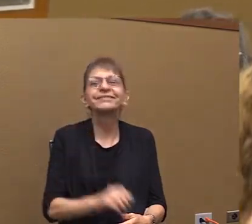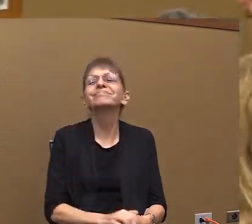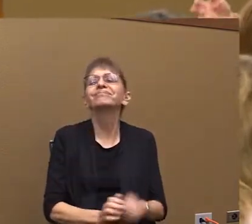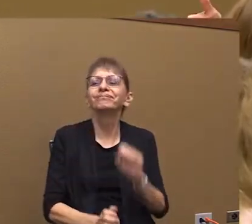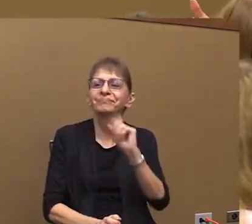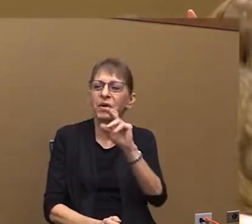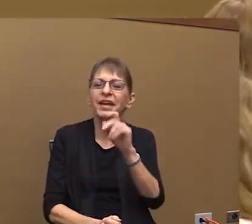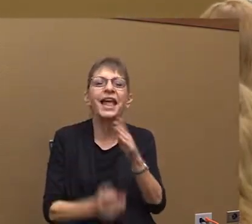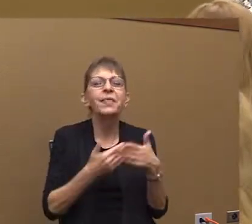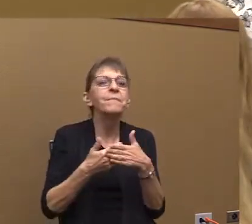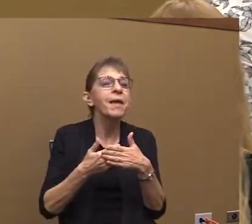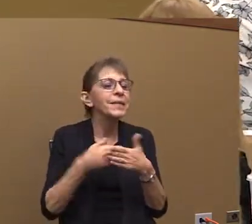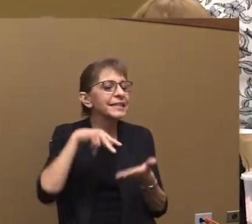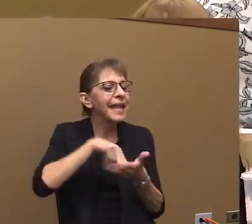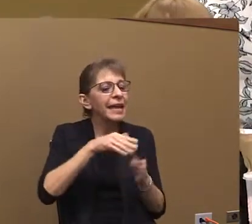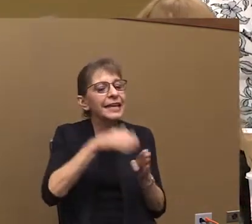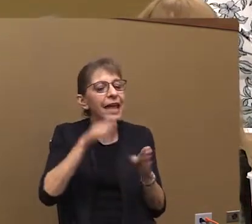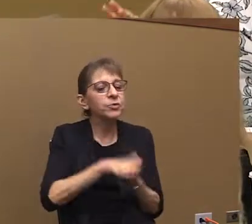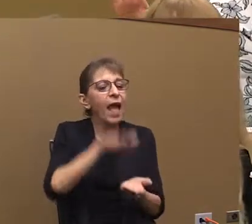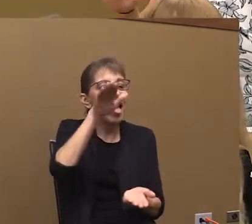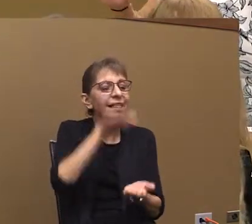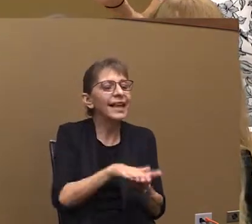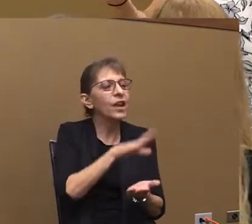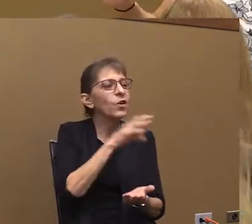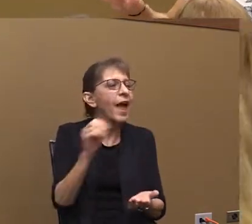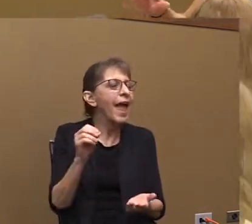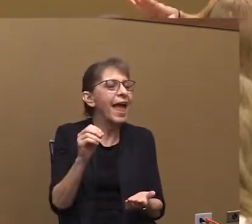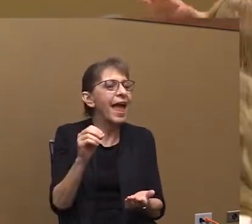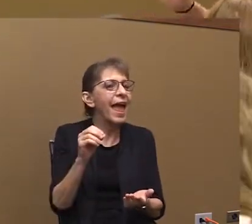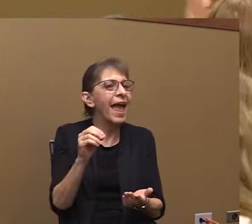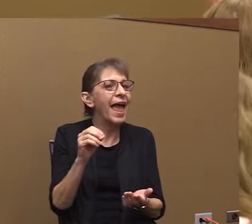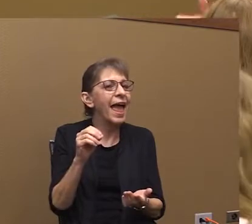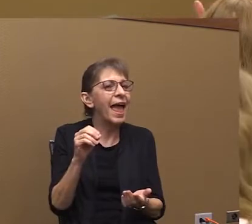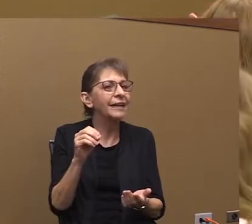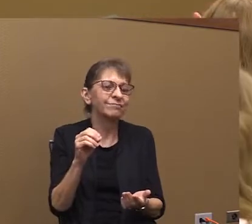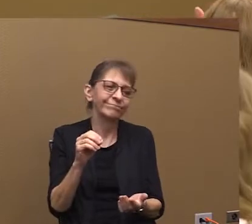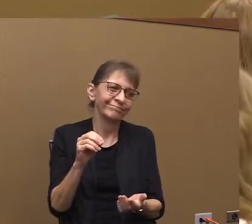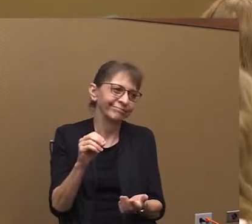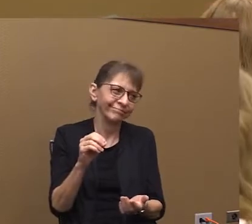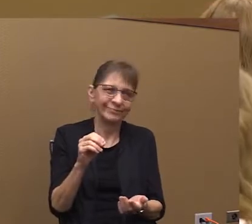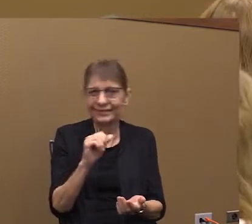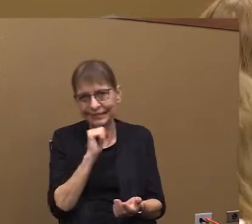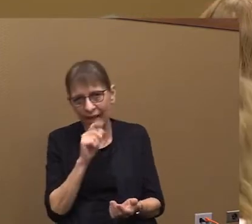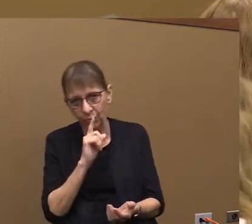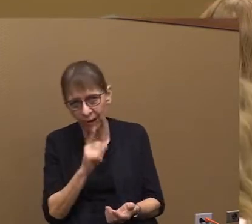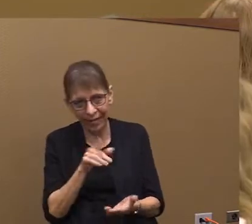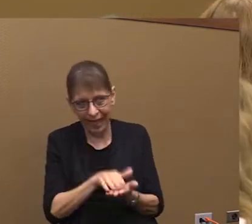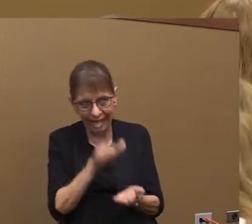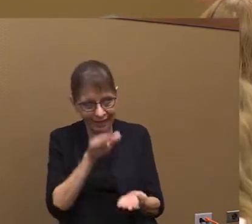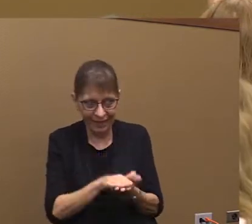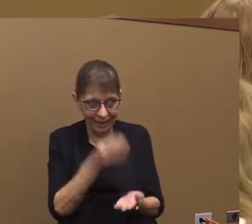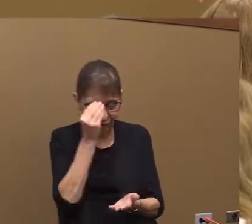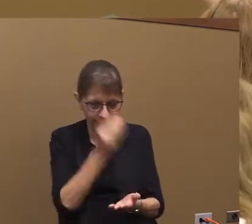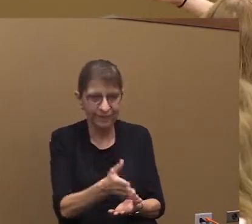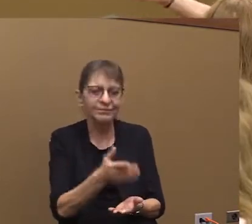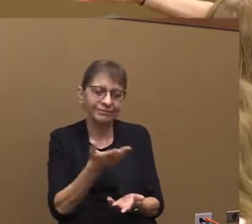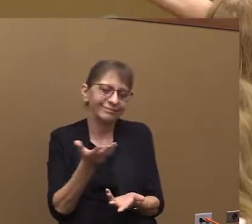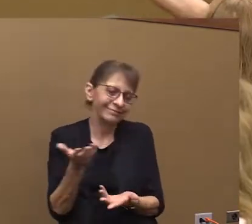the baby's standing next to an alligator, and good news, it's not a real alligator. This is